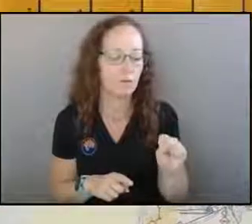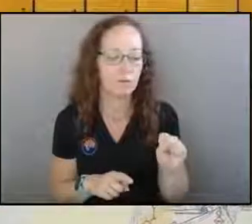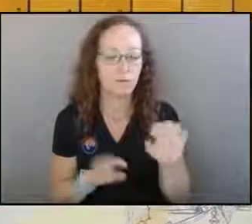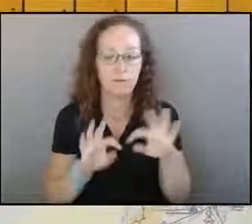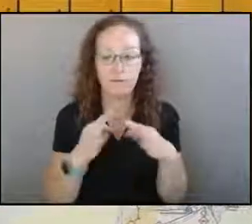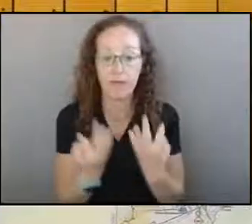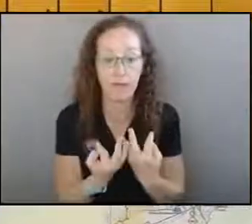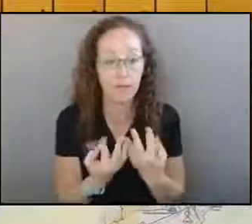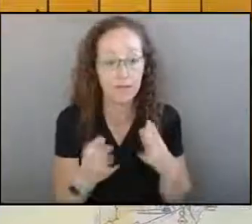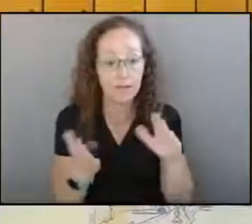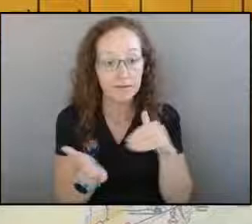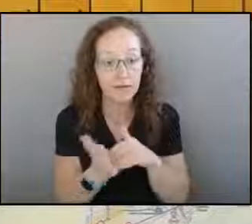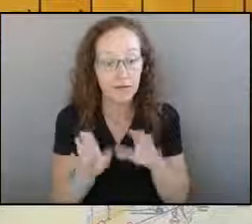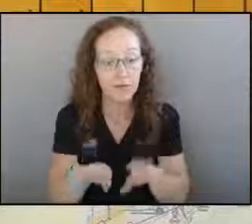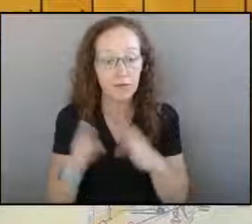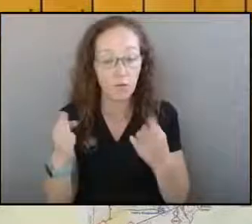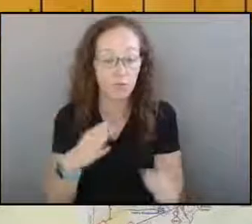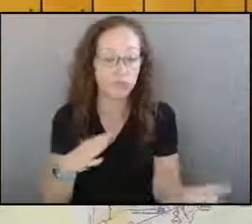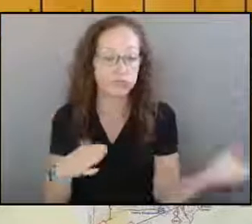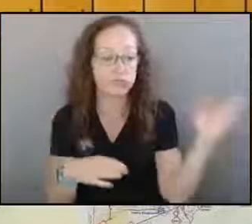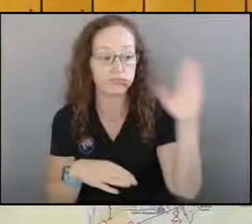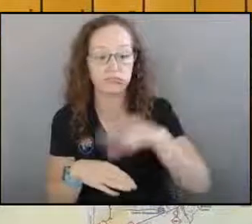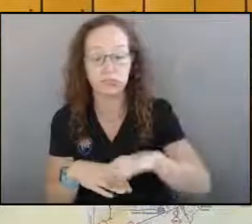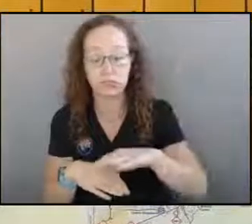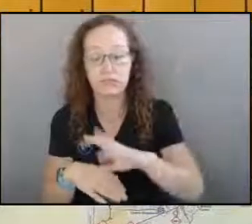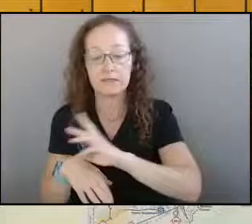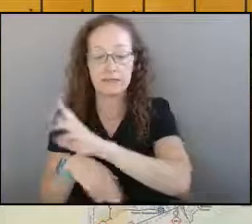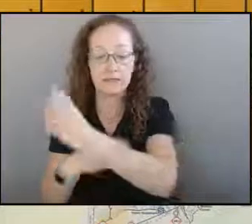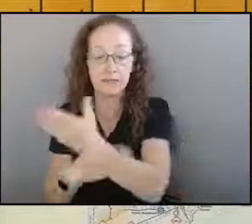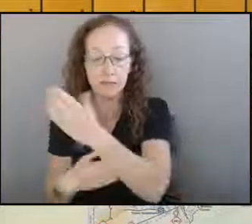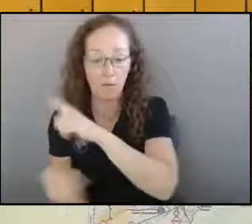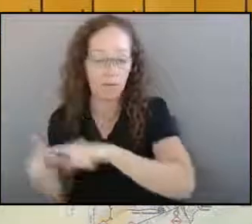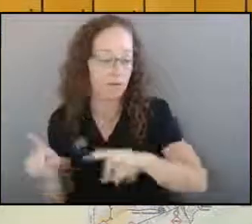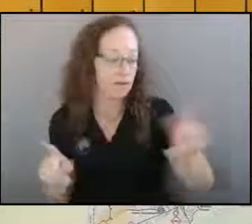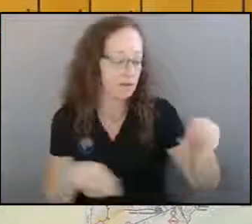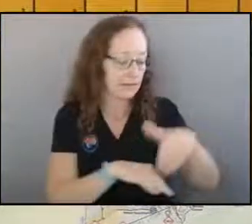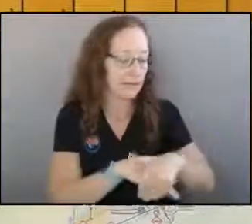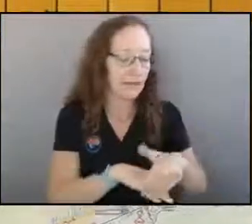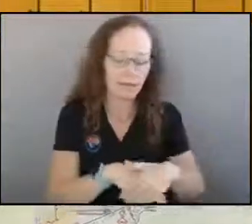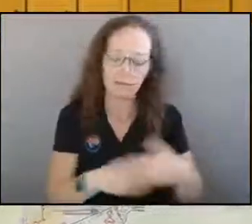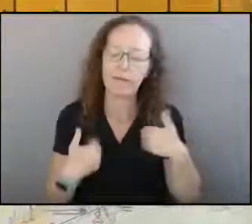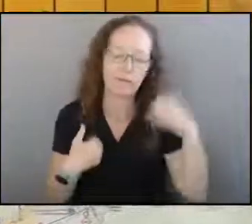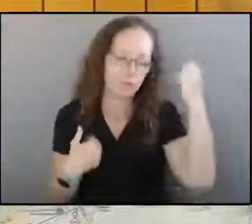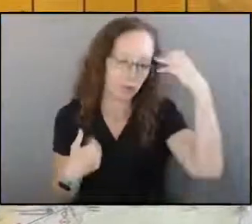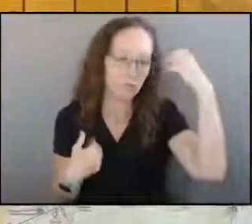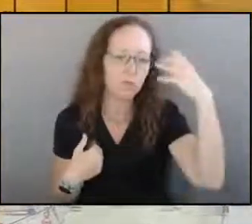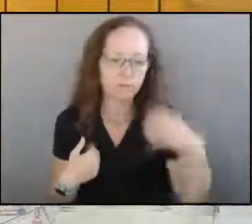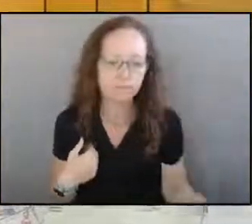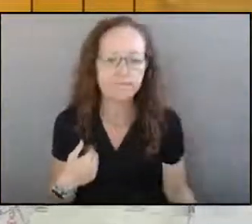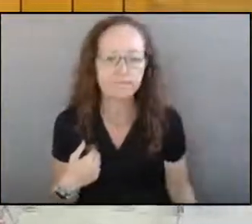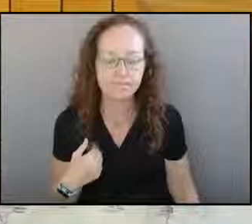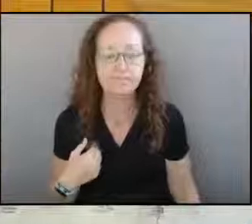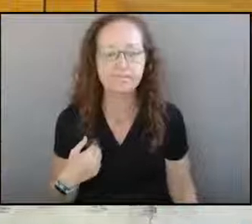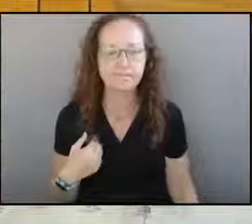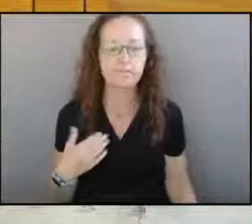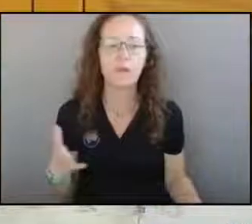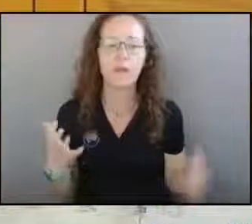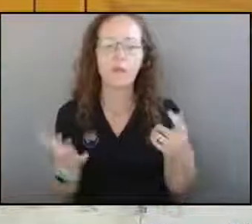6 p.m. There are showers available there. I want to talk a little bit about the